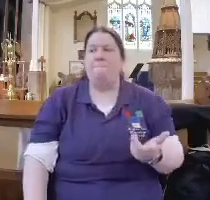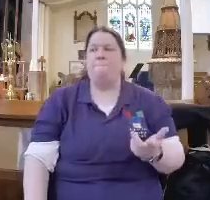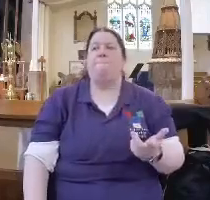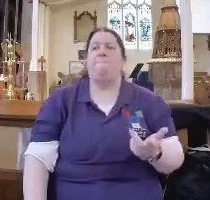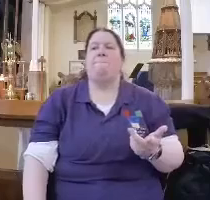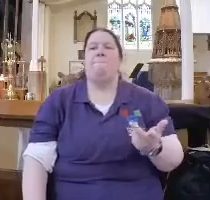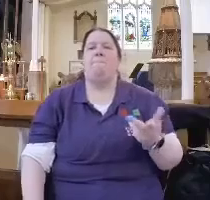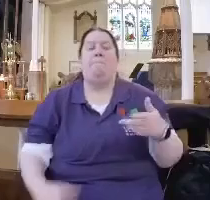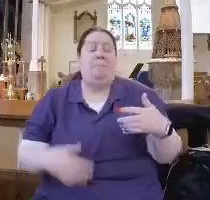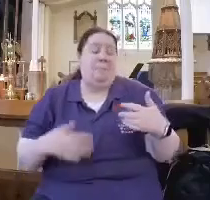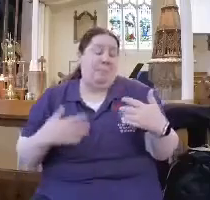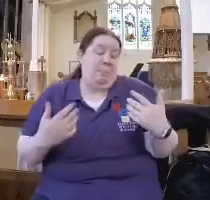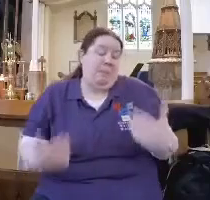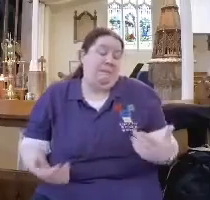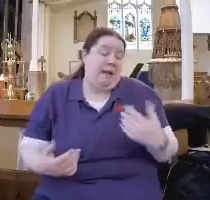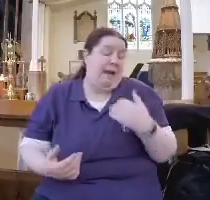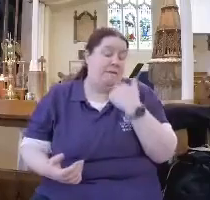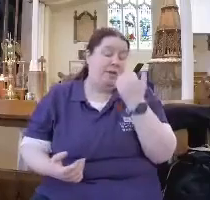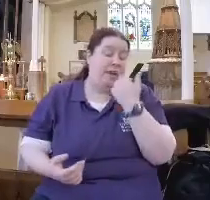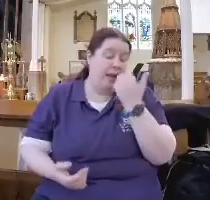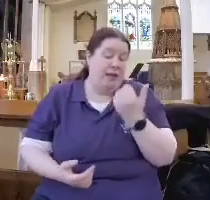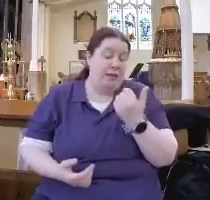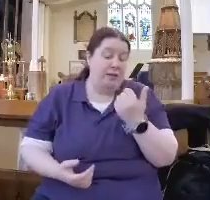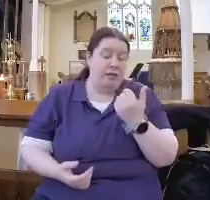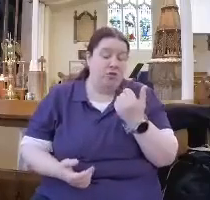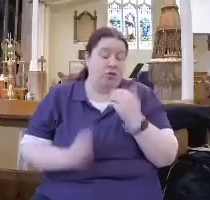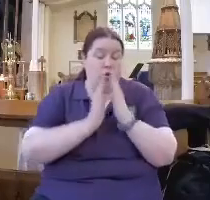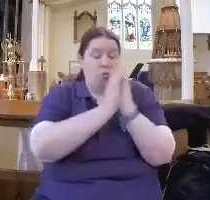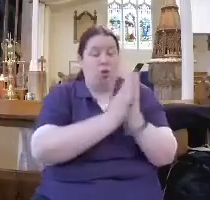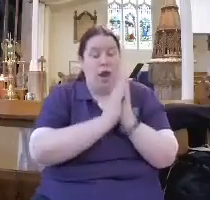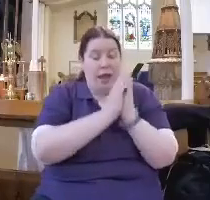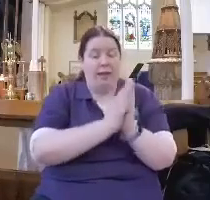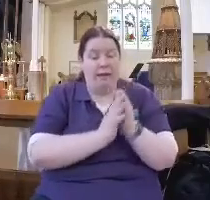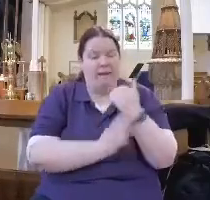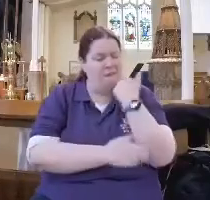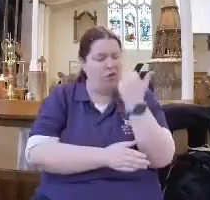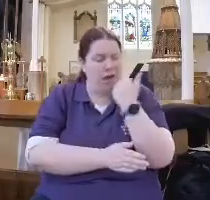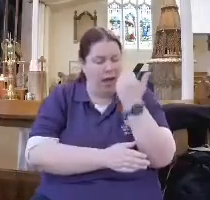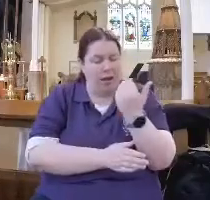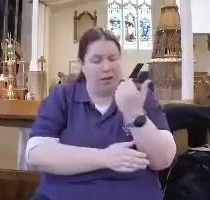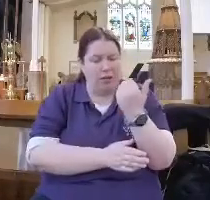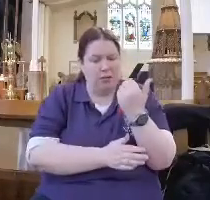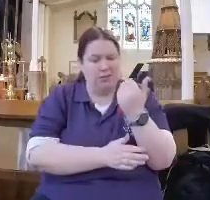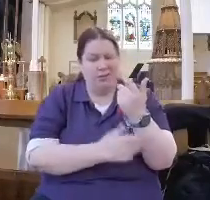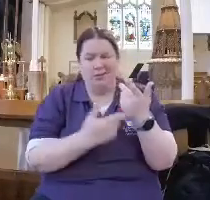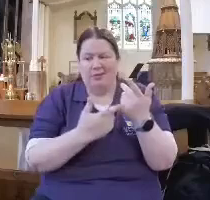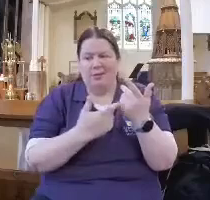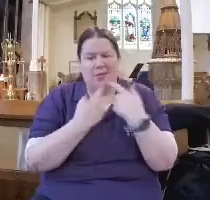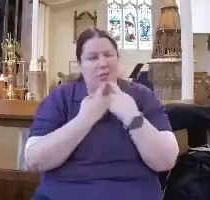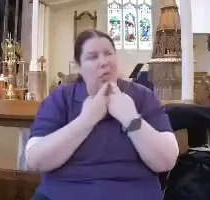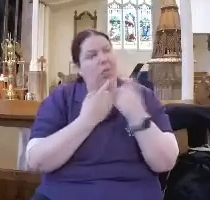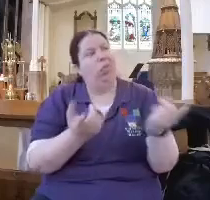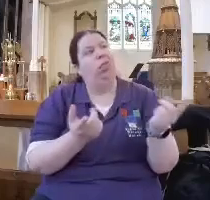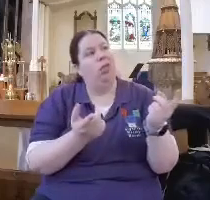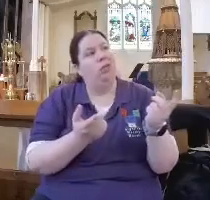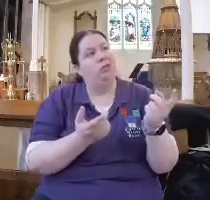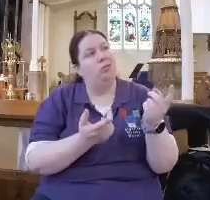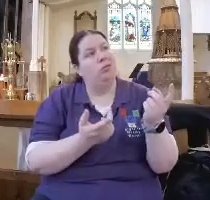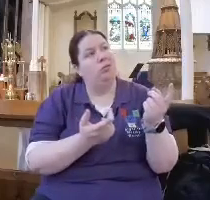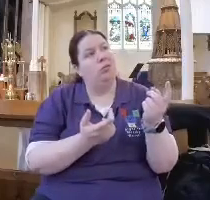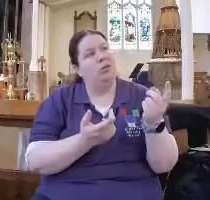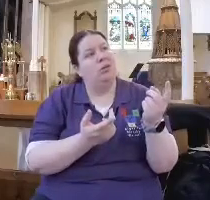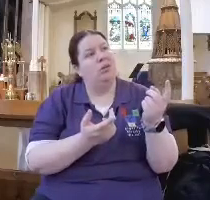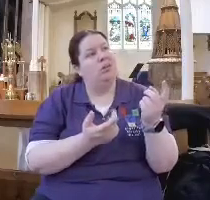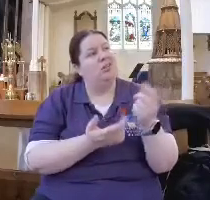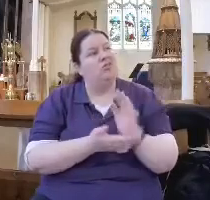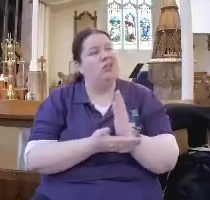And again, if we start saying prayers each day, aren't they just going to be coming out as rote? Aren't we just going to be